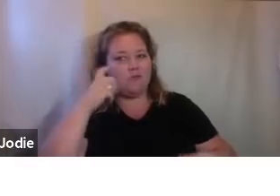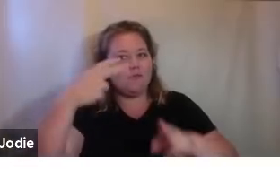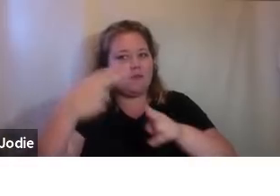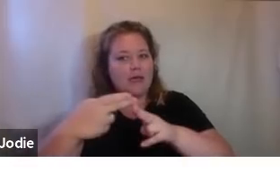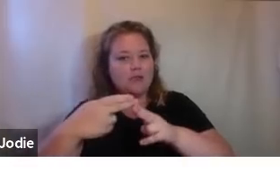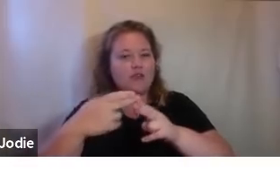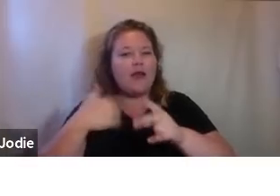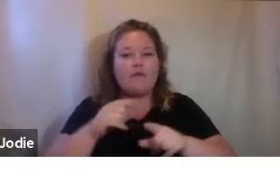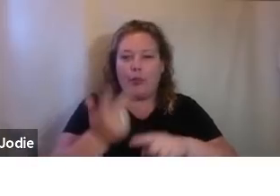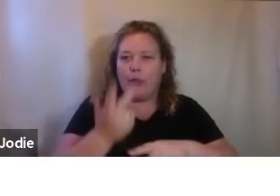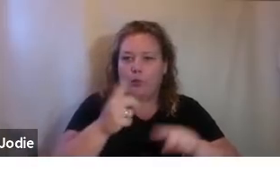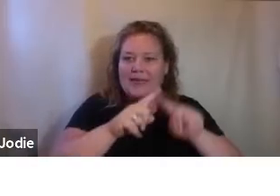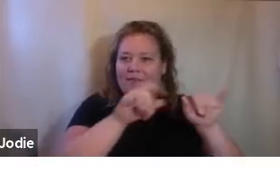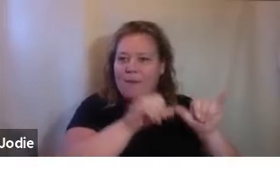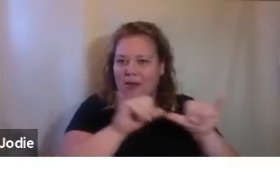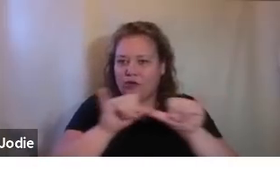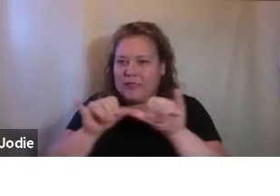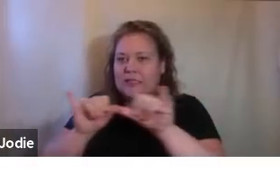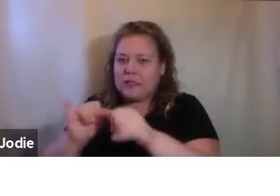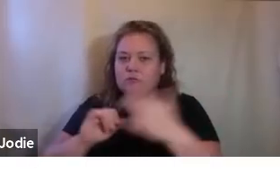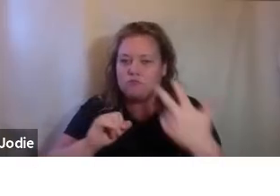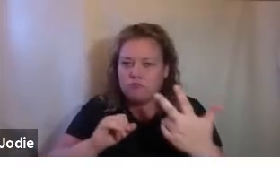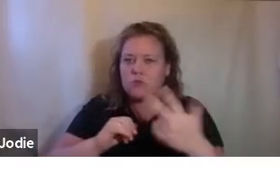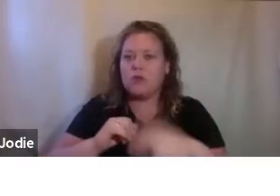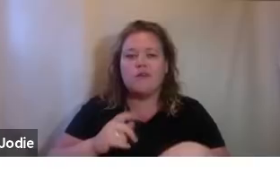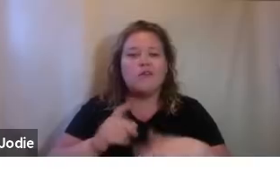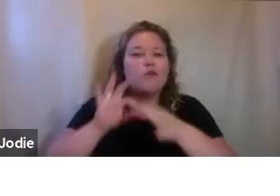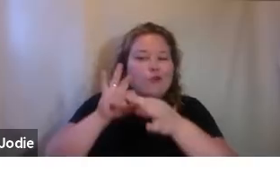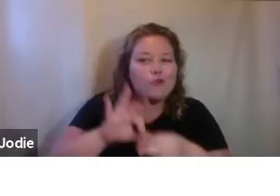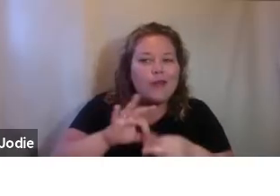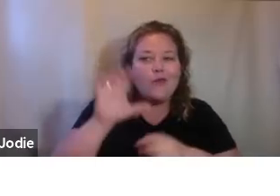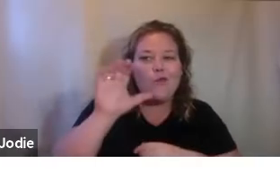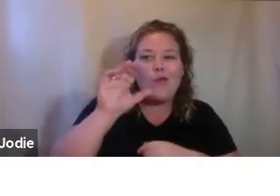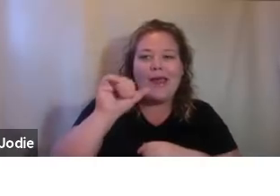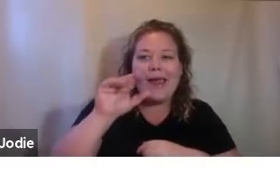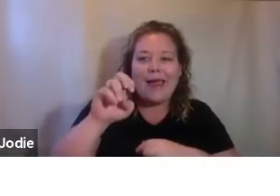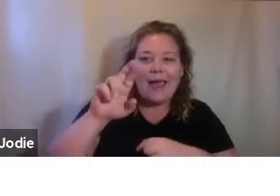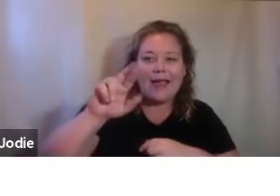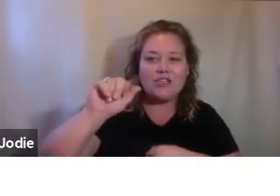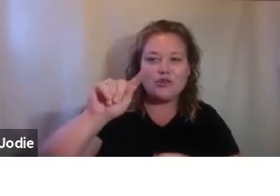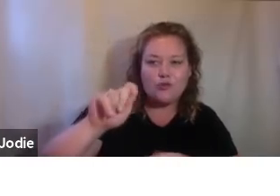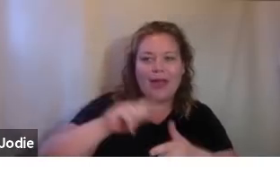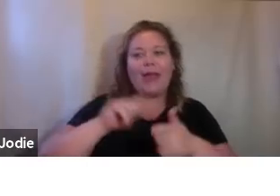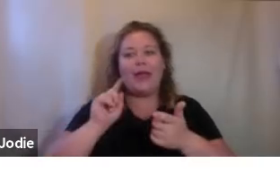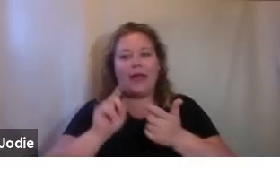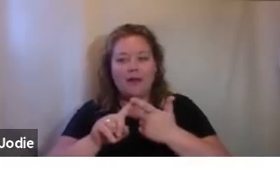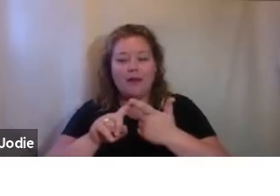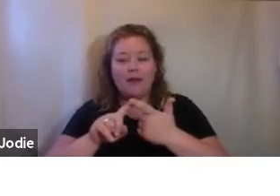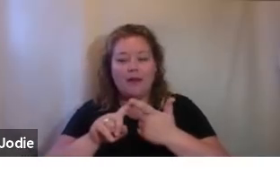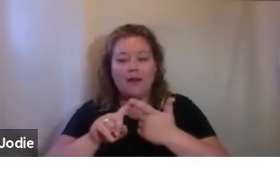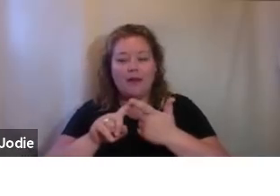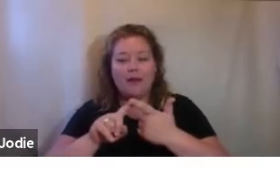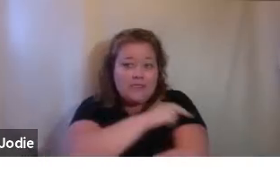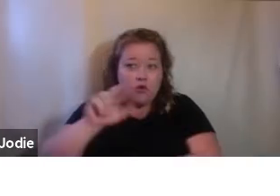and 3 in terms of the new case rate, new hospitalization rate, and care capacity in our